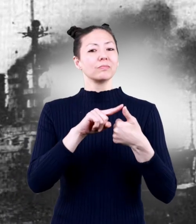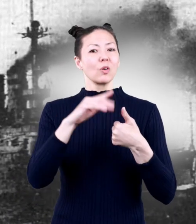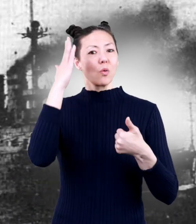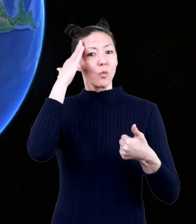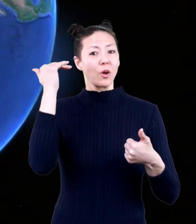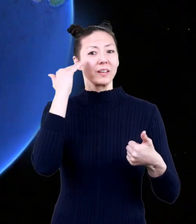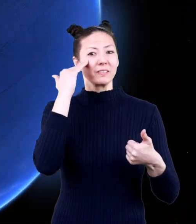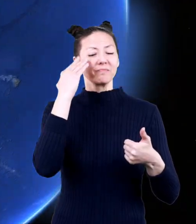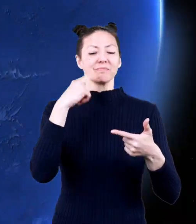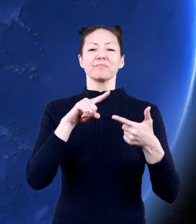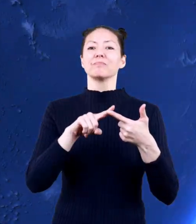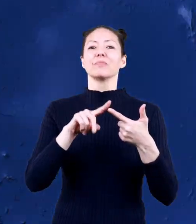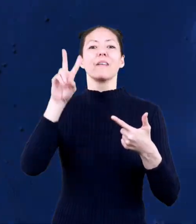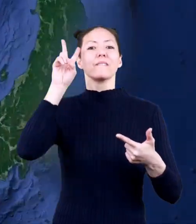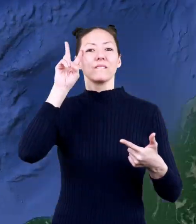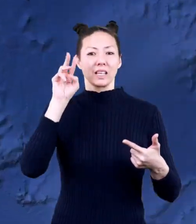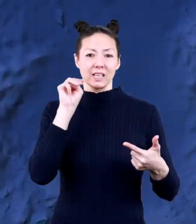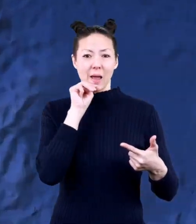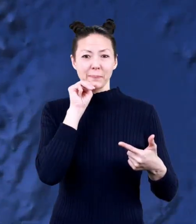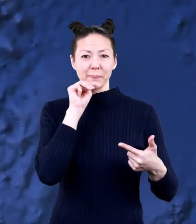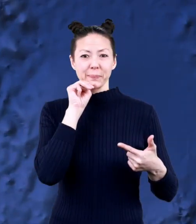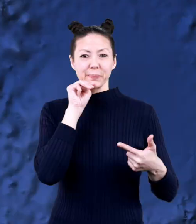countries, Korea